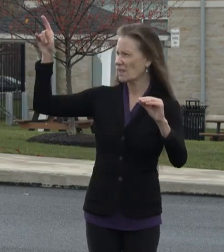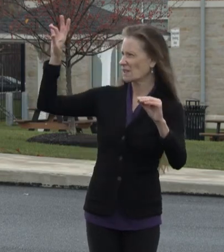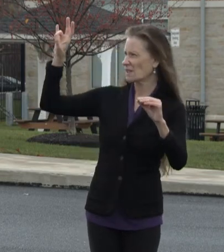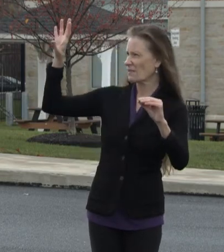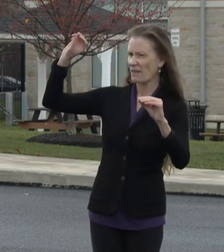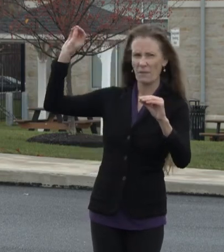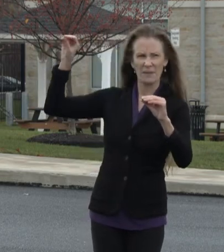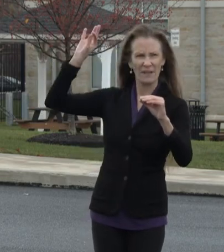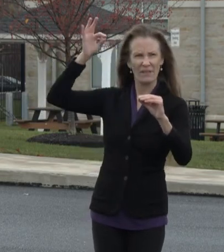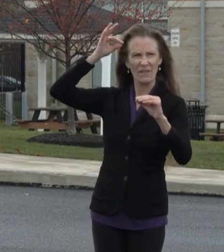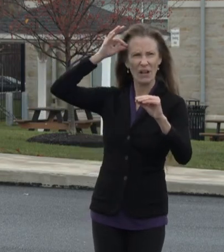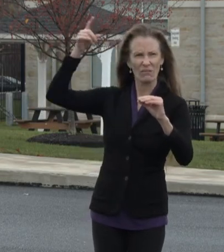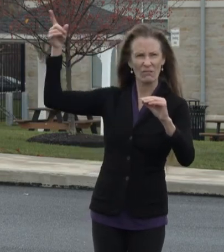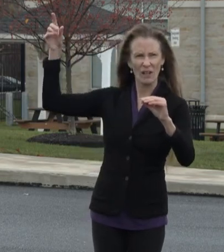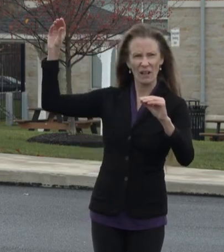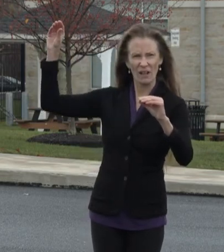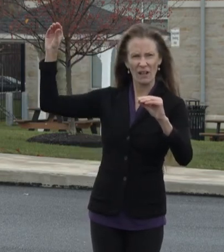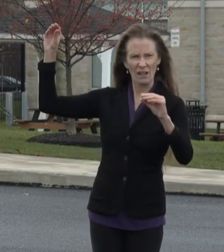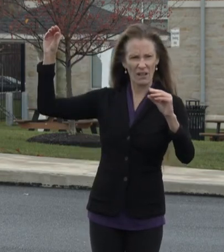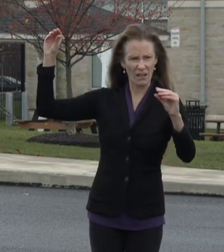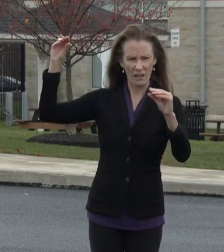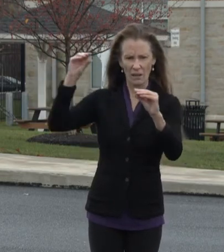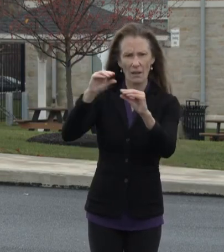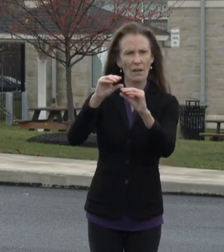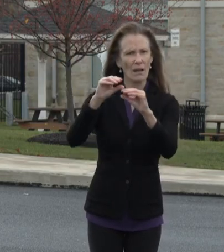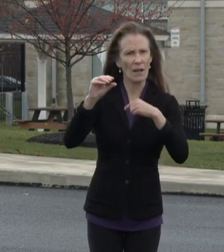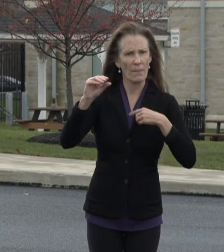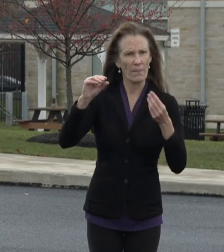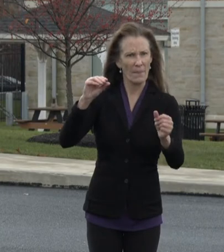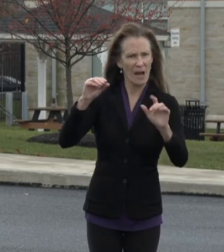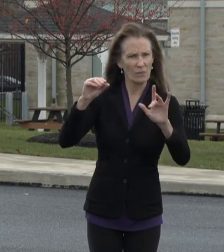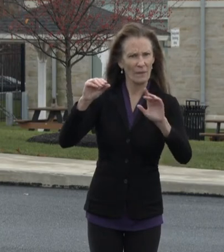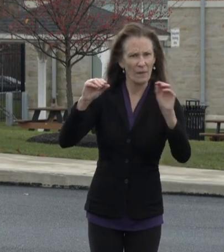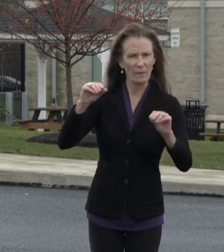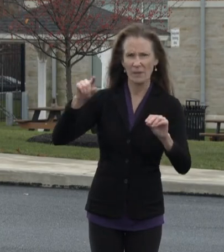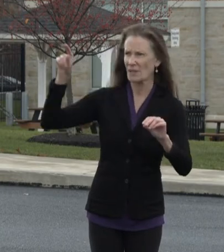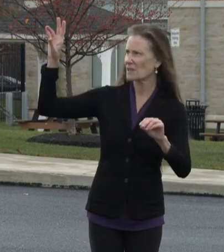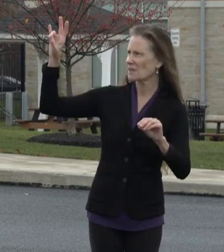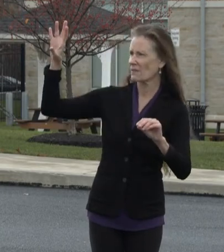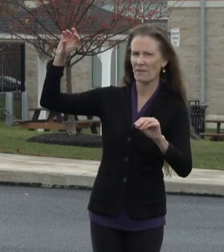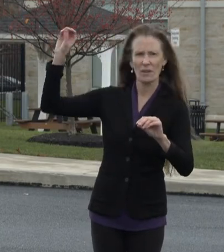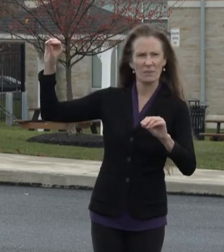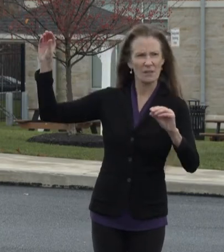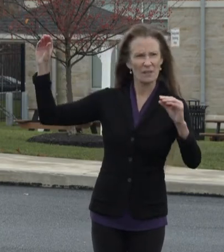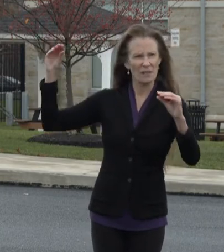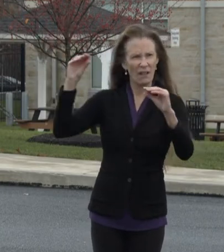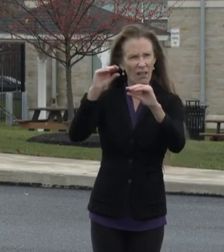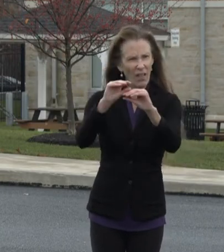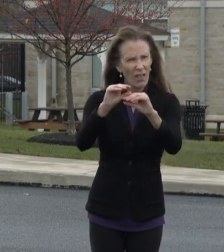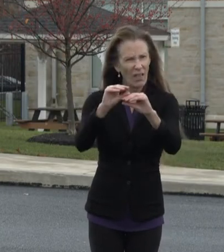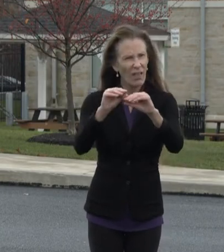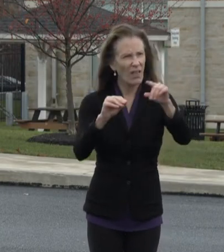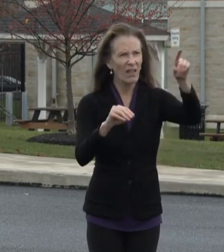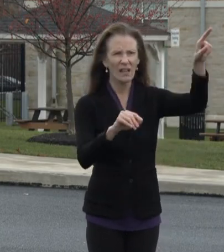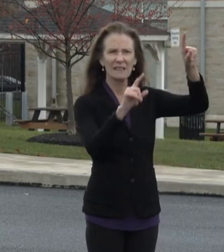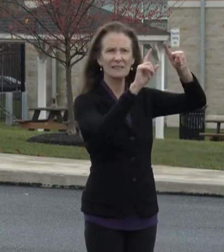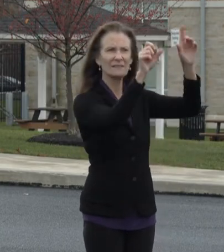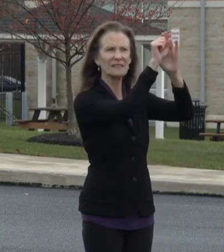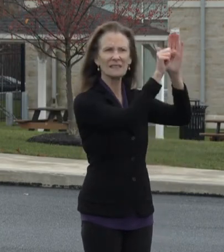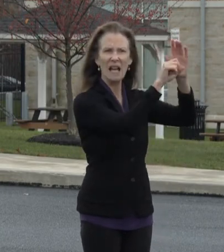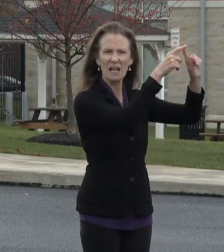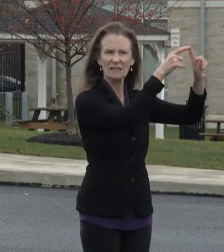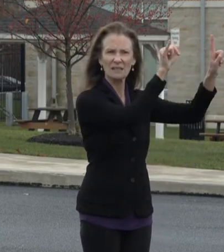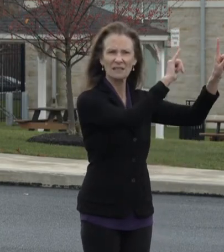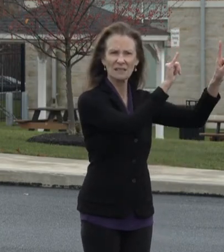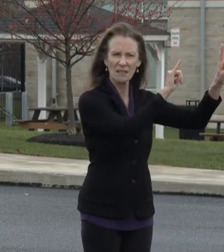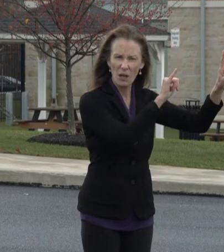by the federal government. Since then, there were some other states that may have been added in that. If you look at that reauthorization,